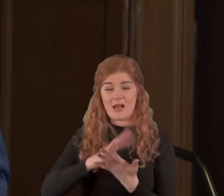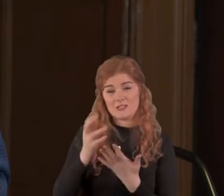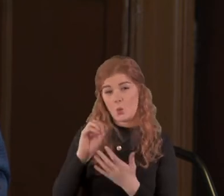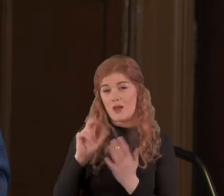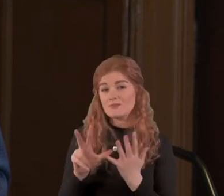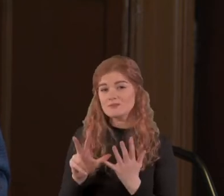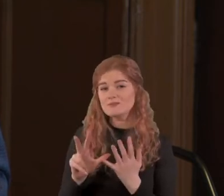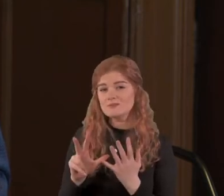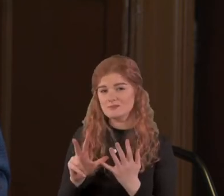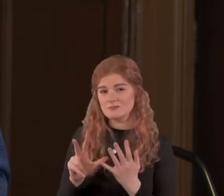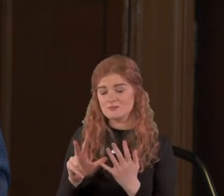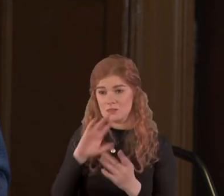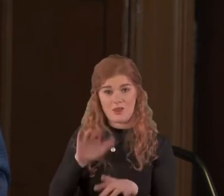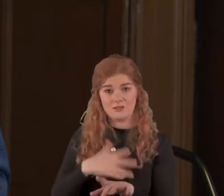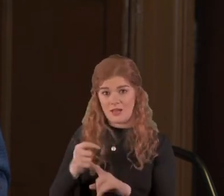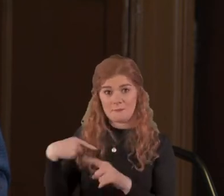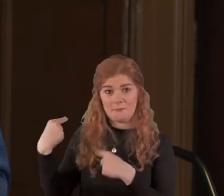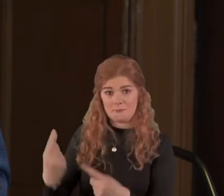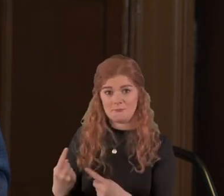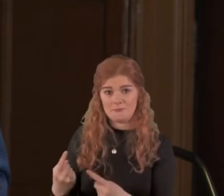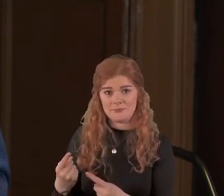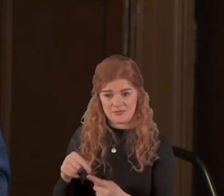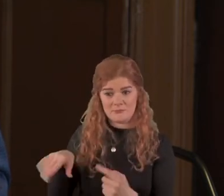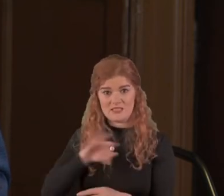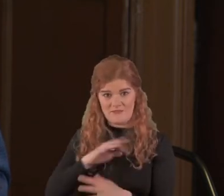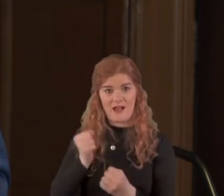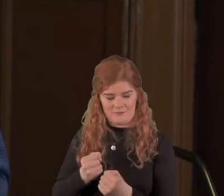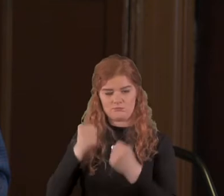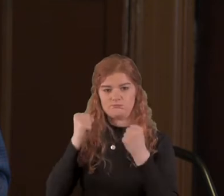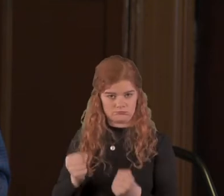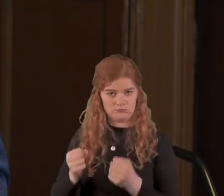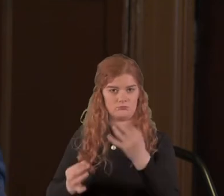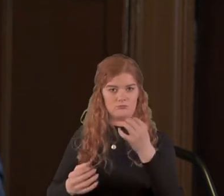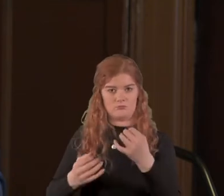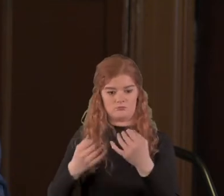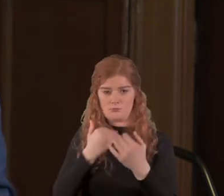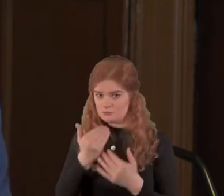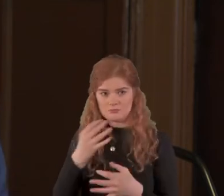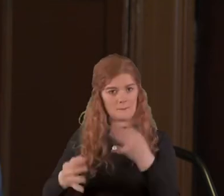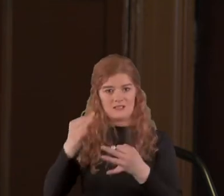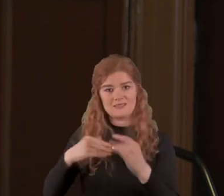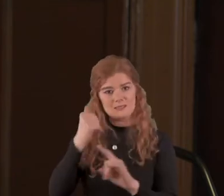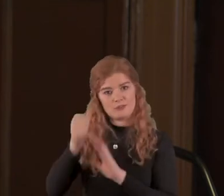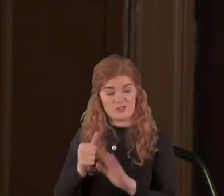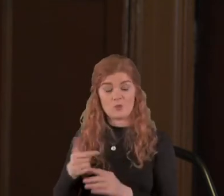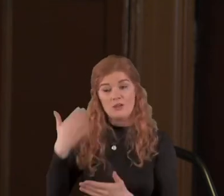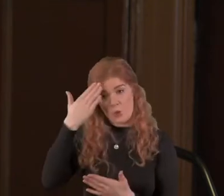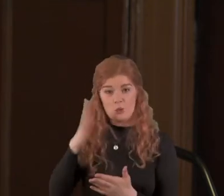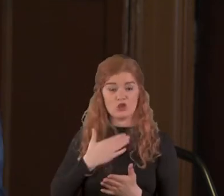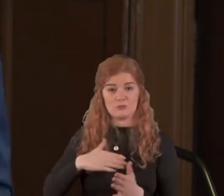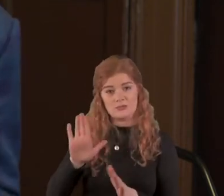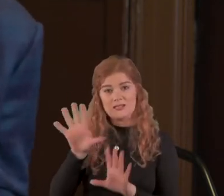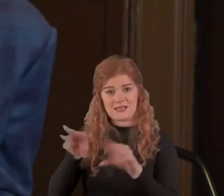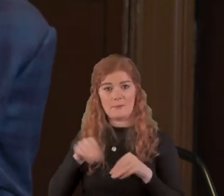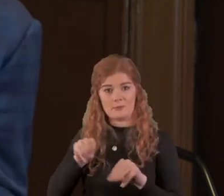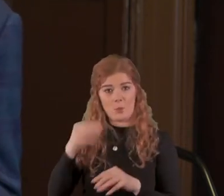1908. So he had extraordinary political experience. And although one just has to take people's words for this,